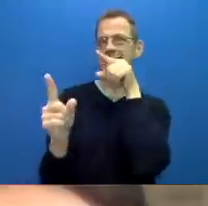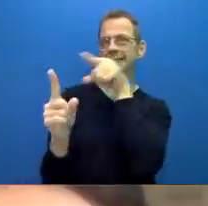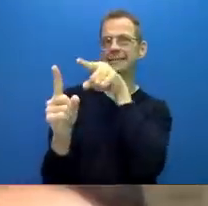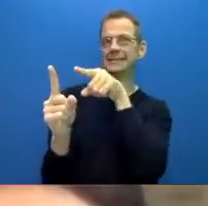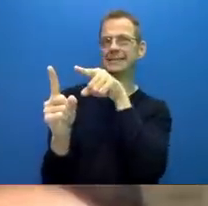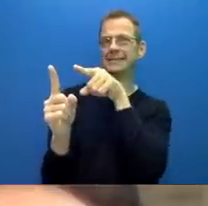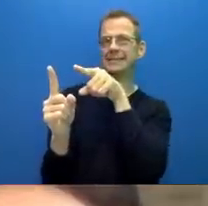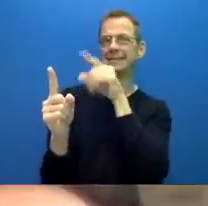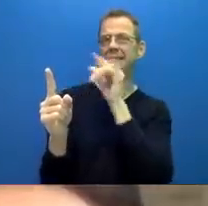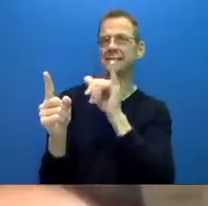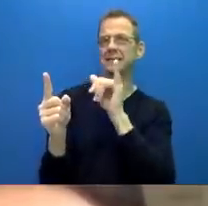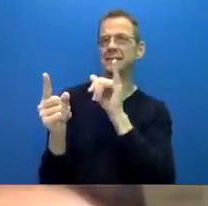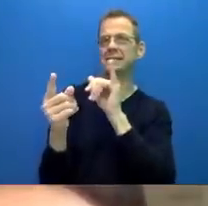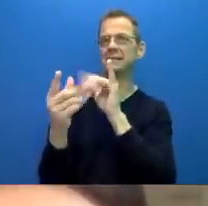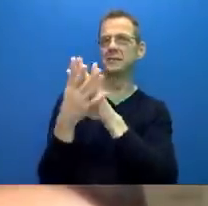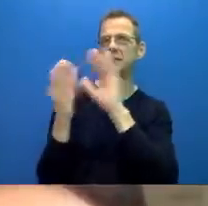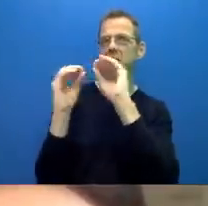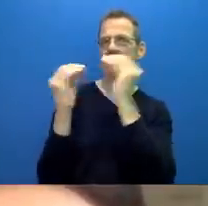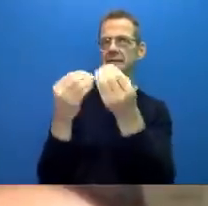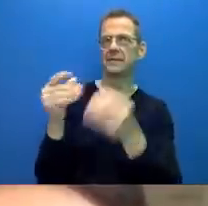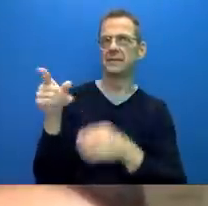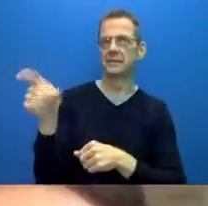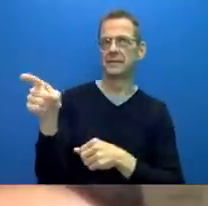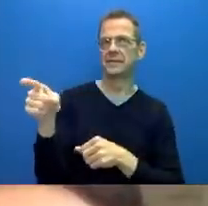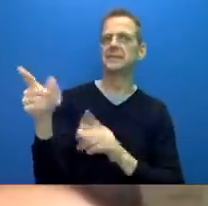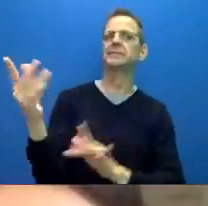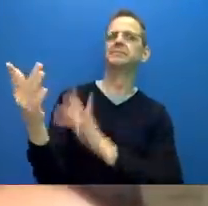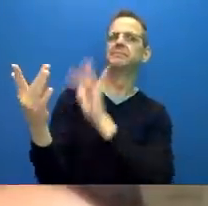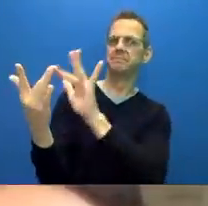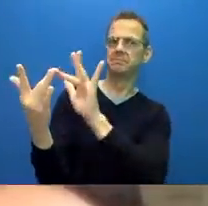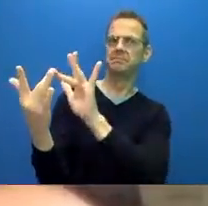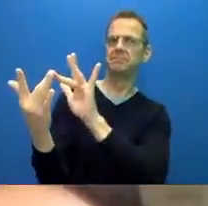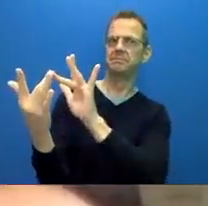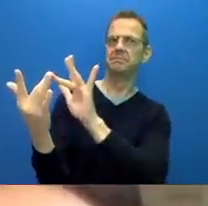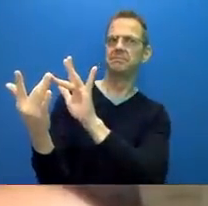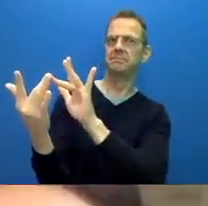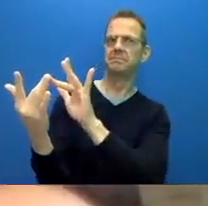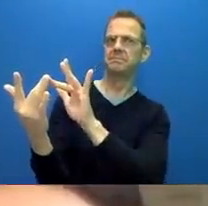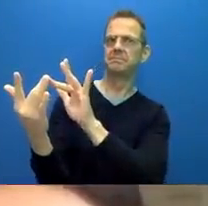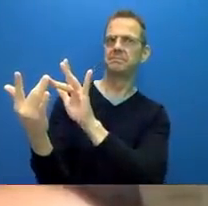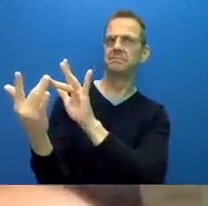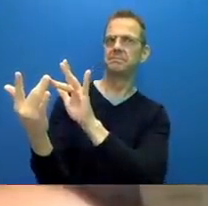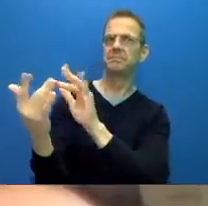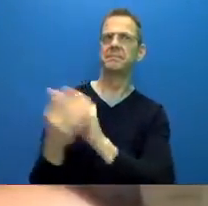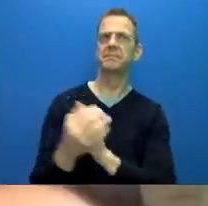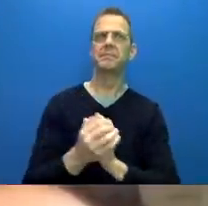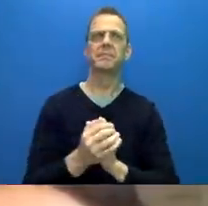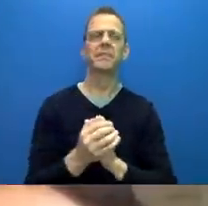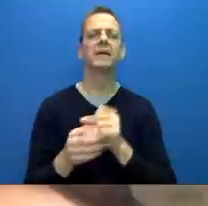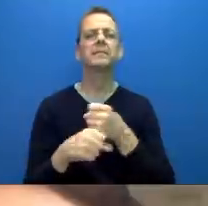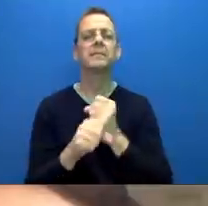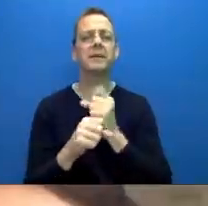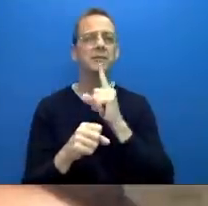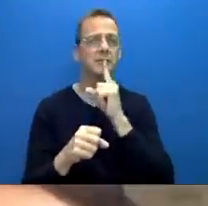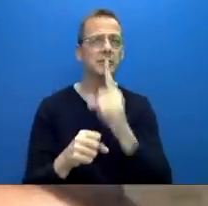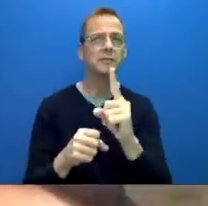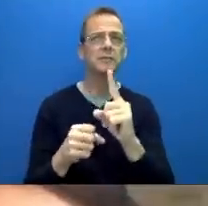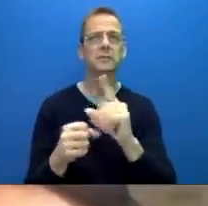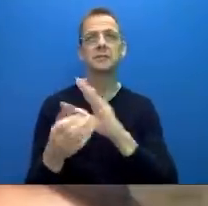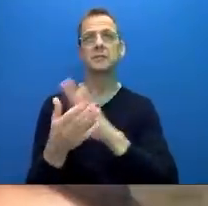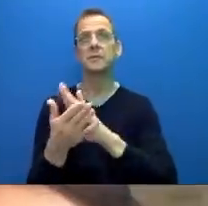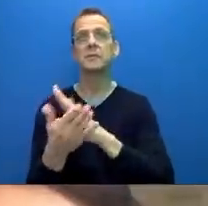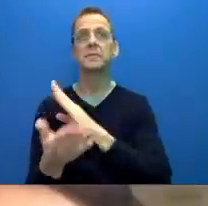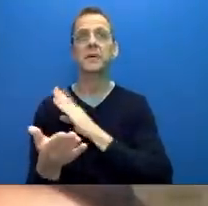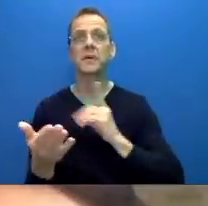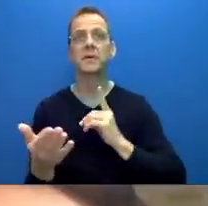would start with that as well. And also encourage them to make sure that those school boards and their trustees are getting the